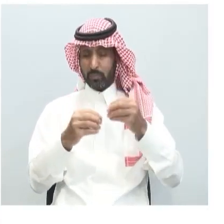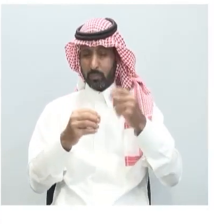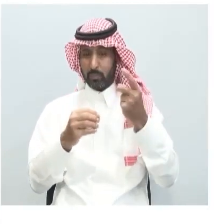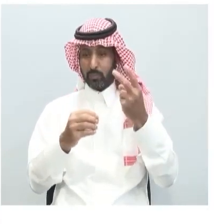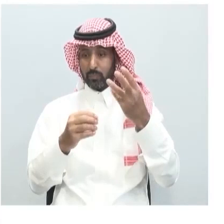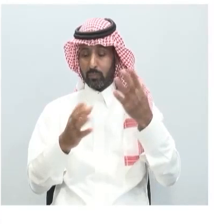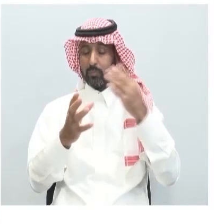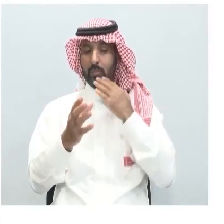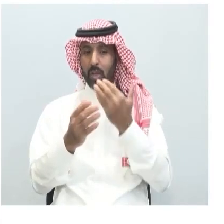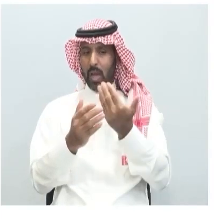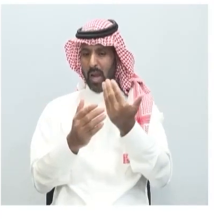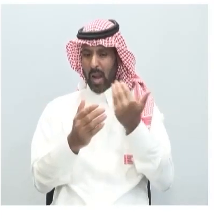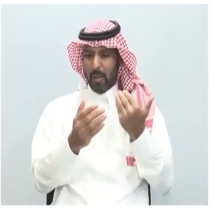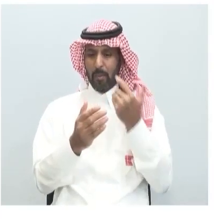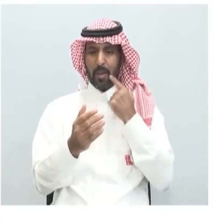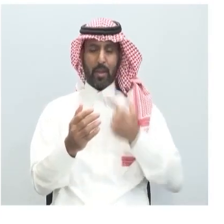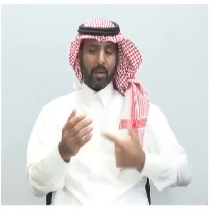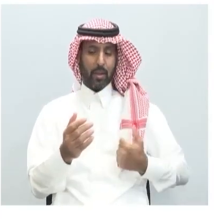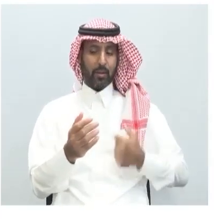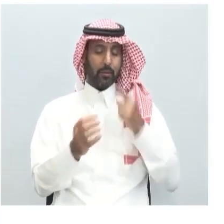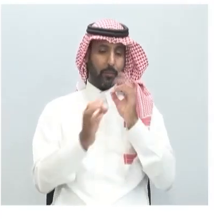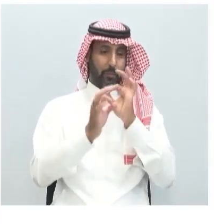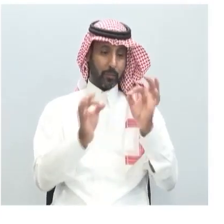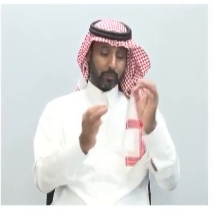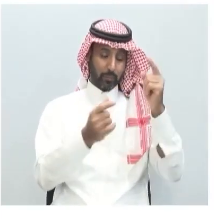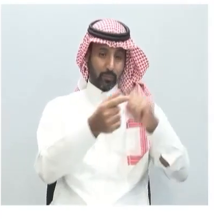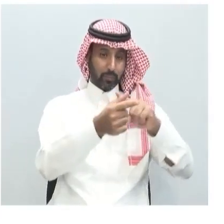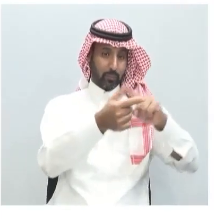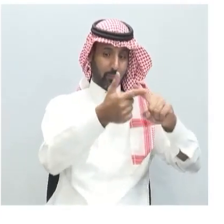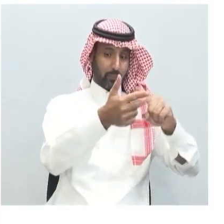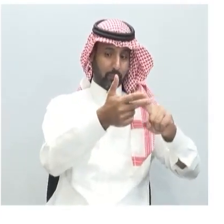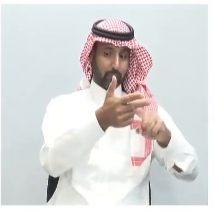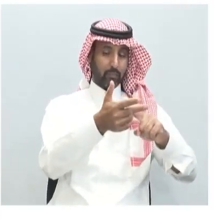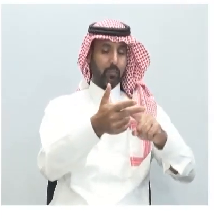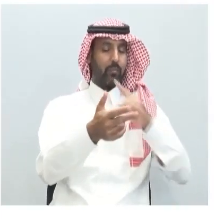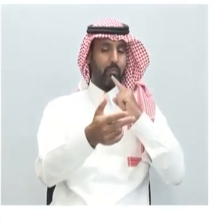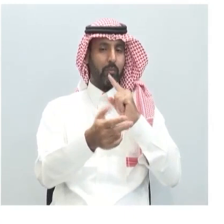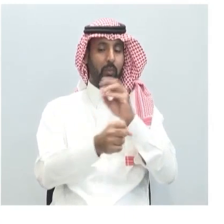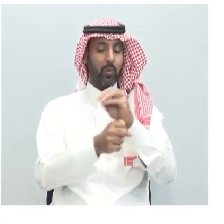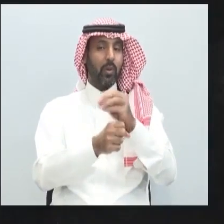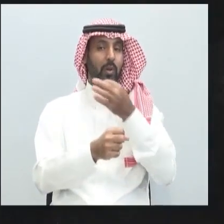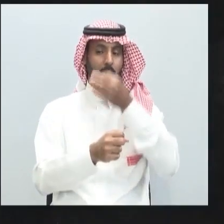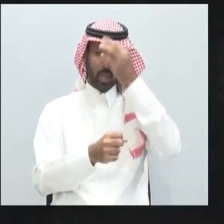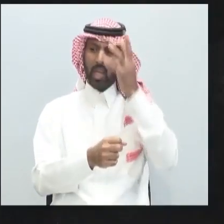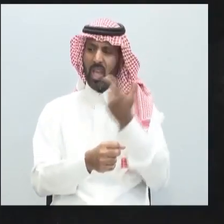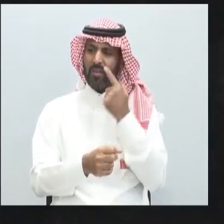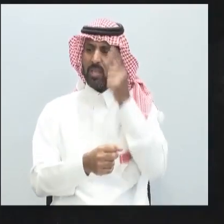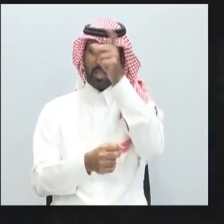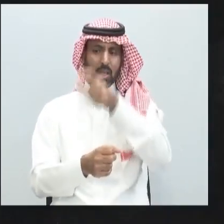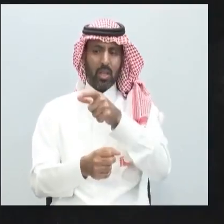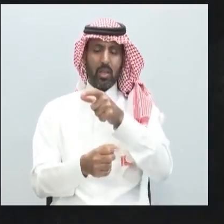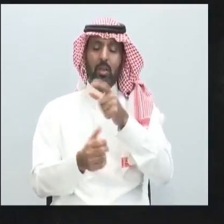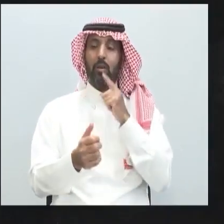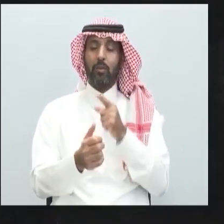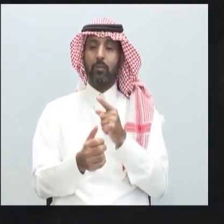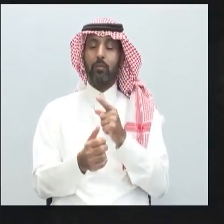the adjectives go in a certain order. So when we want to describe a thing using more than one adjective,